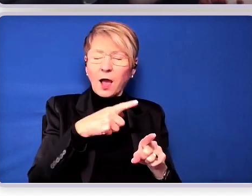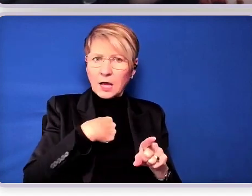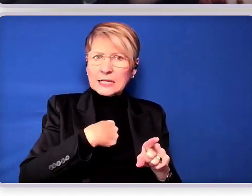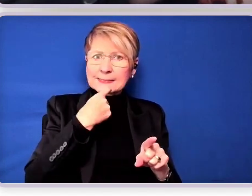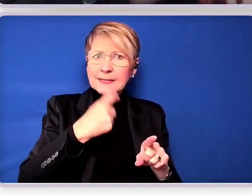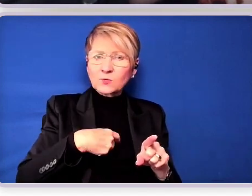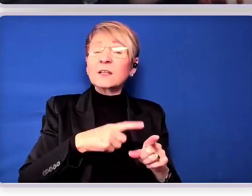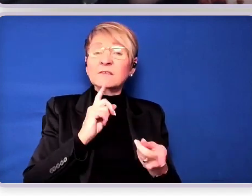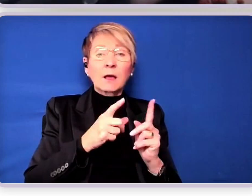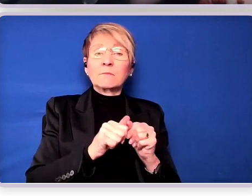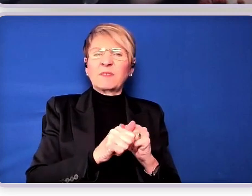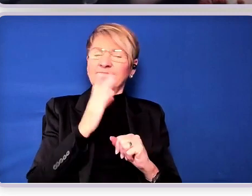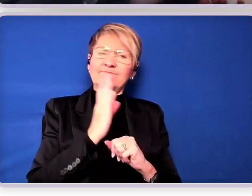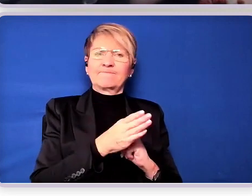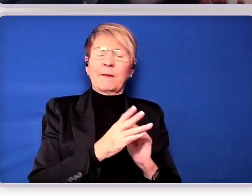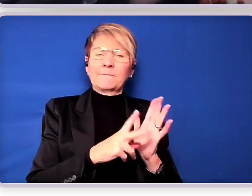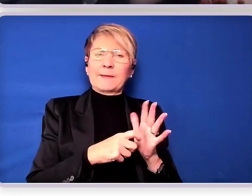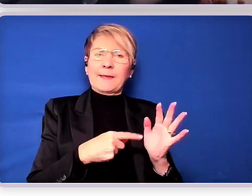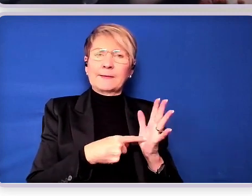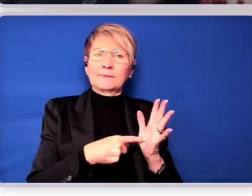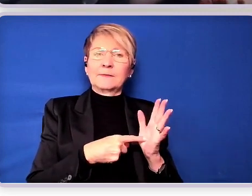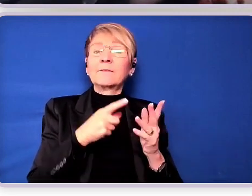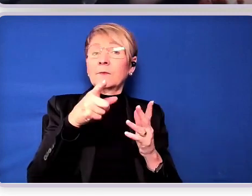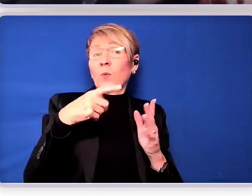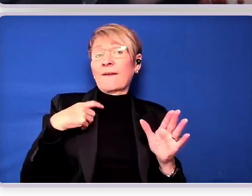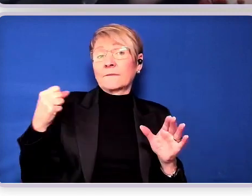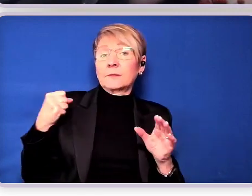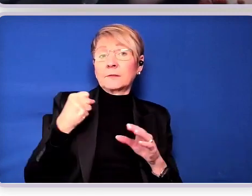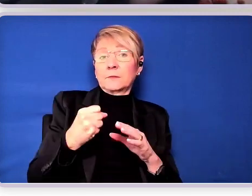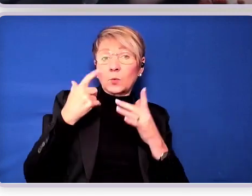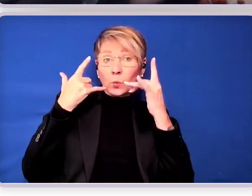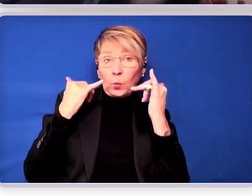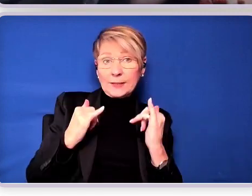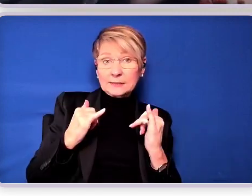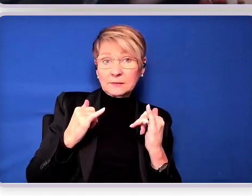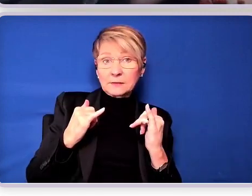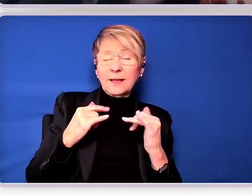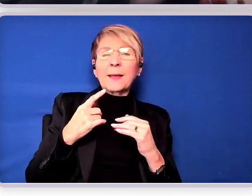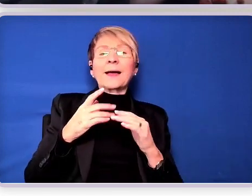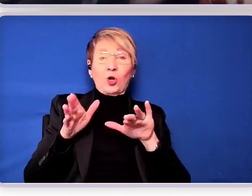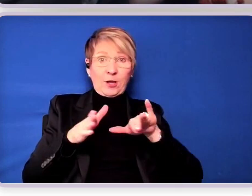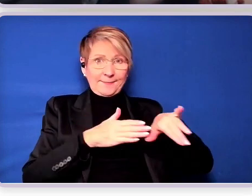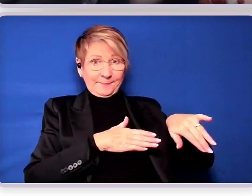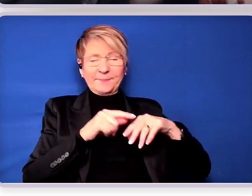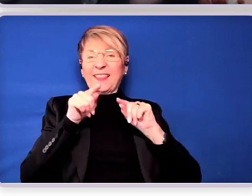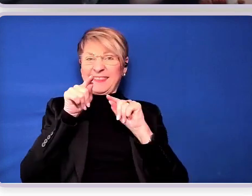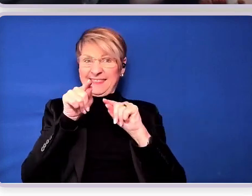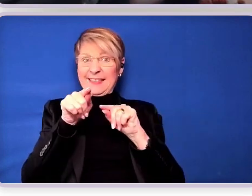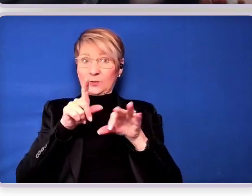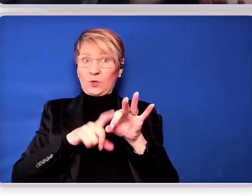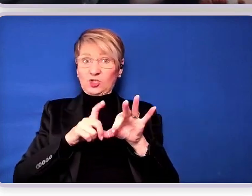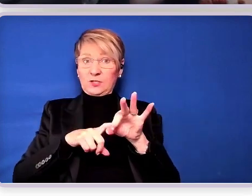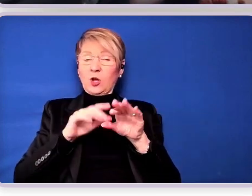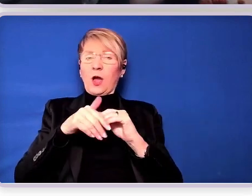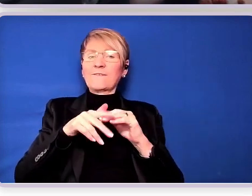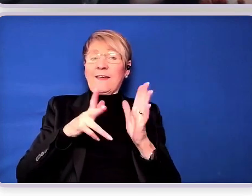VCAT. But in terms of this question, what's the difference between the Victorian Commission and the Australian